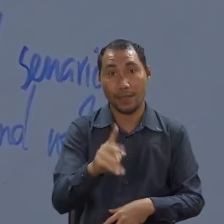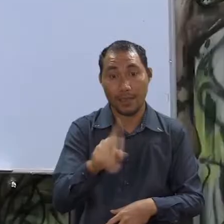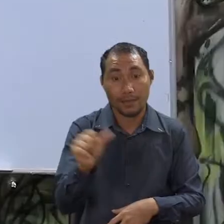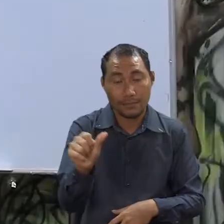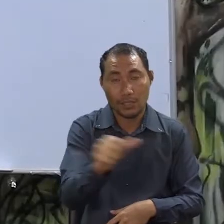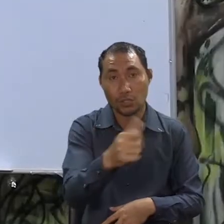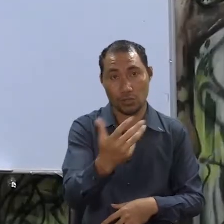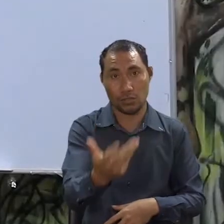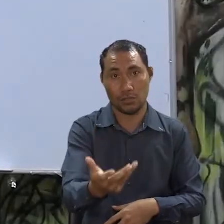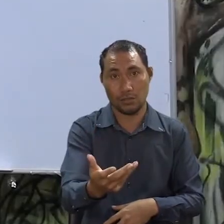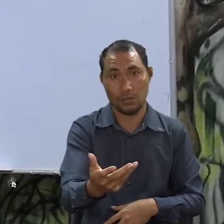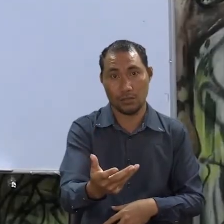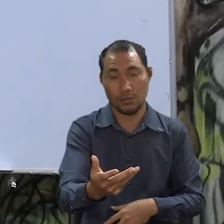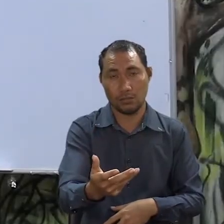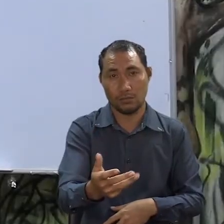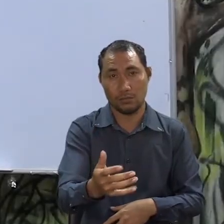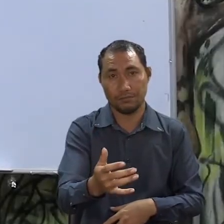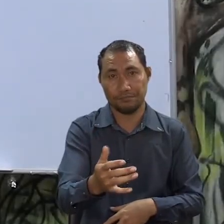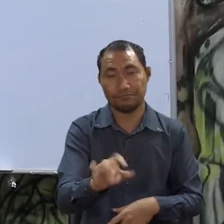uses